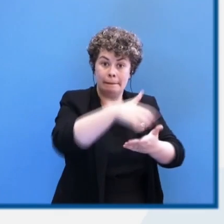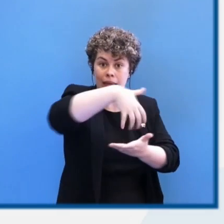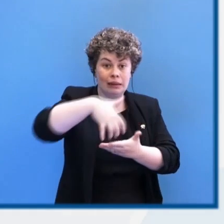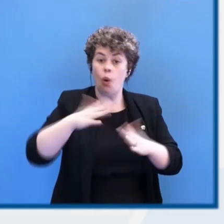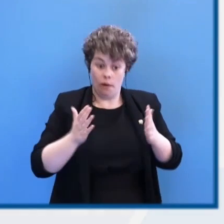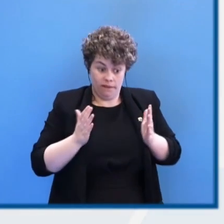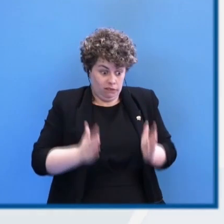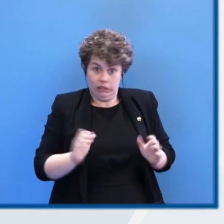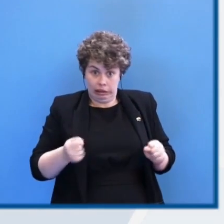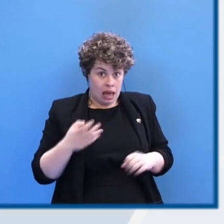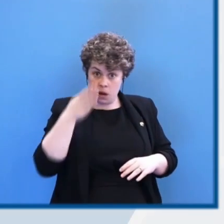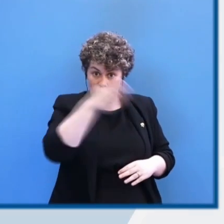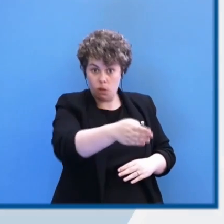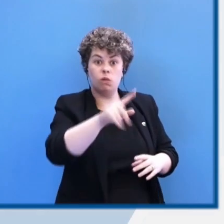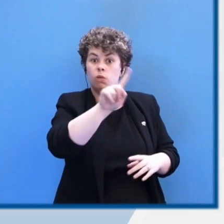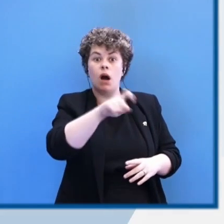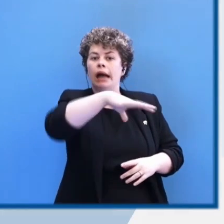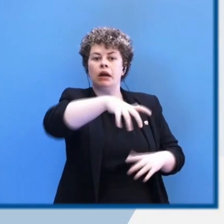them?